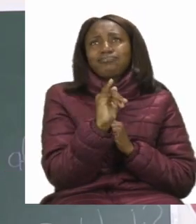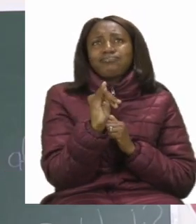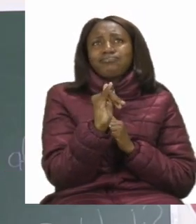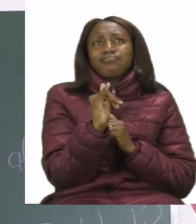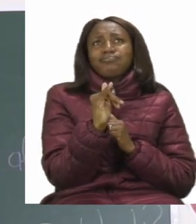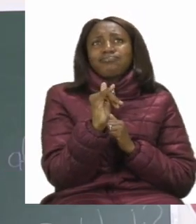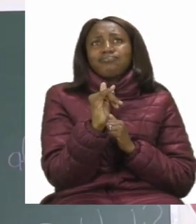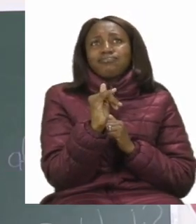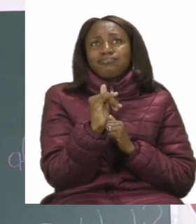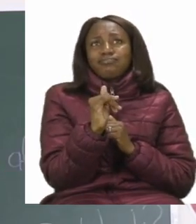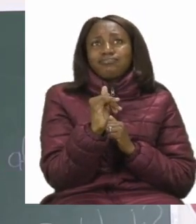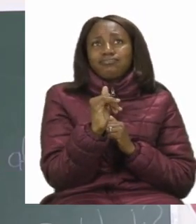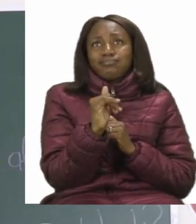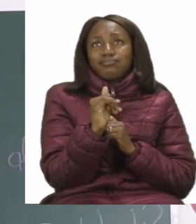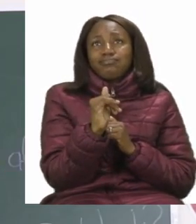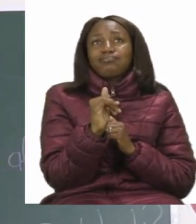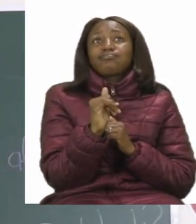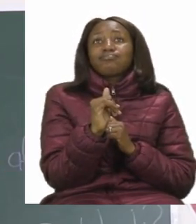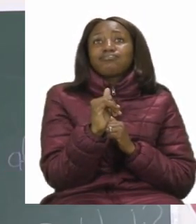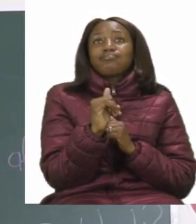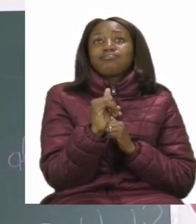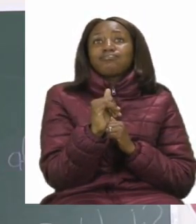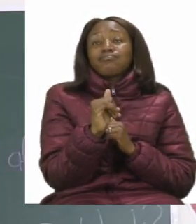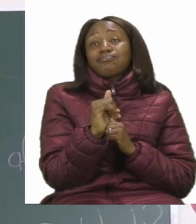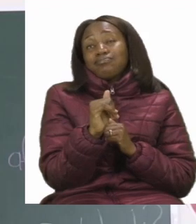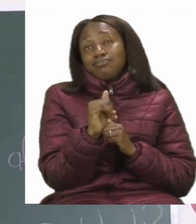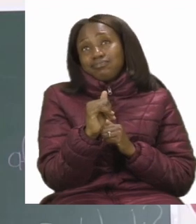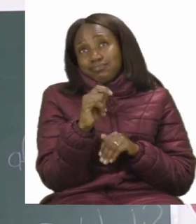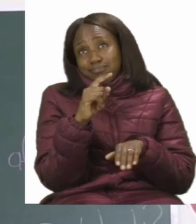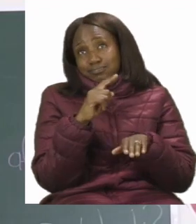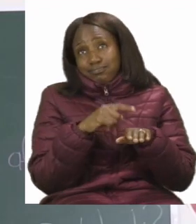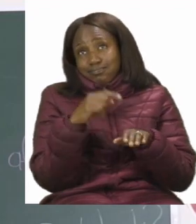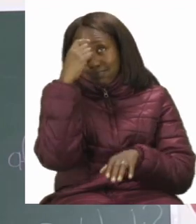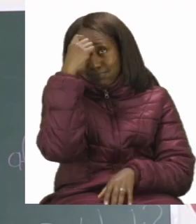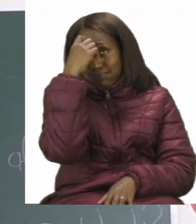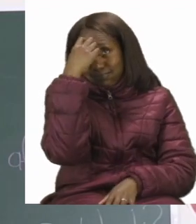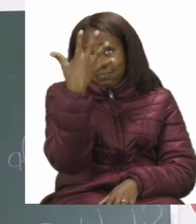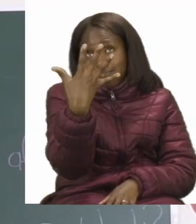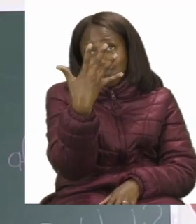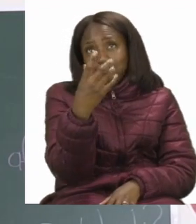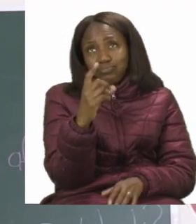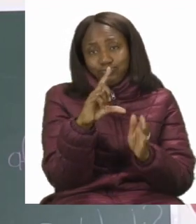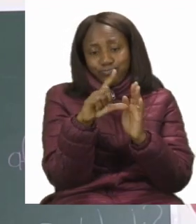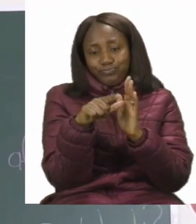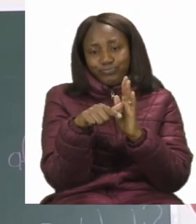counted 1, 2 hours, which gave us